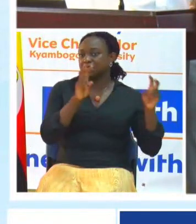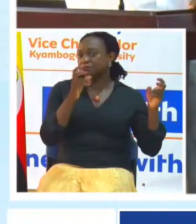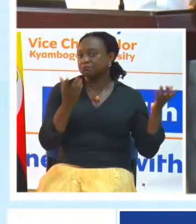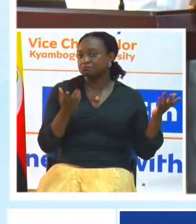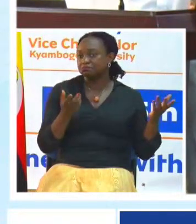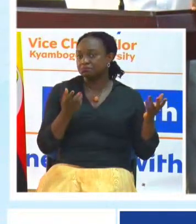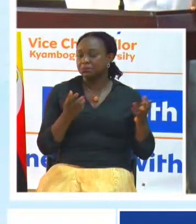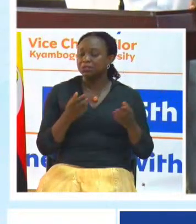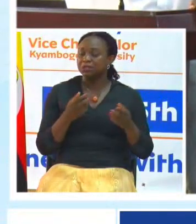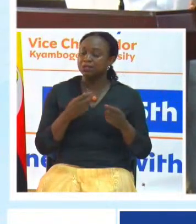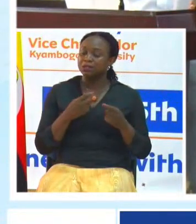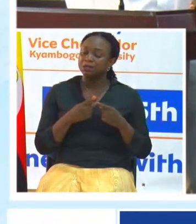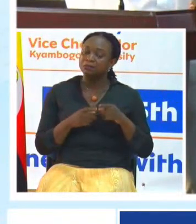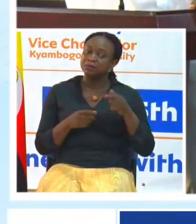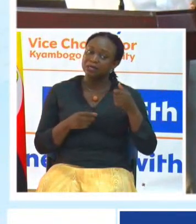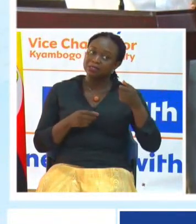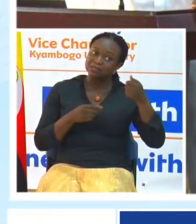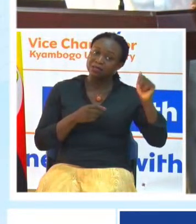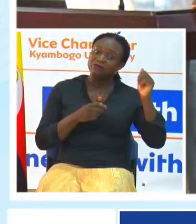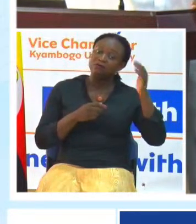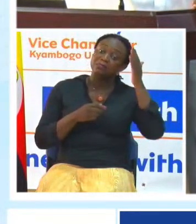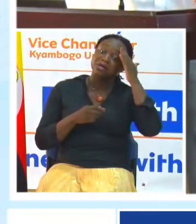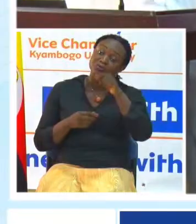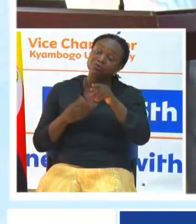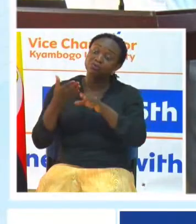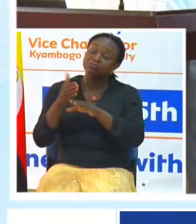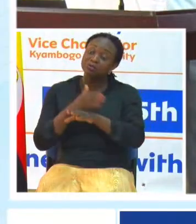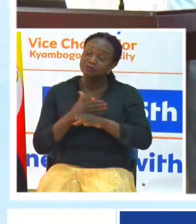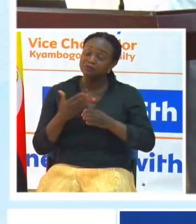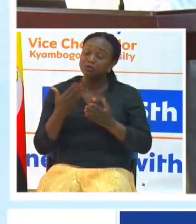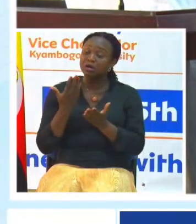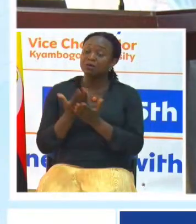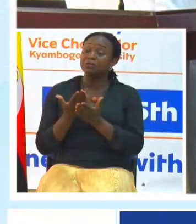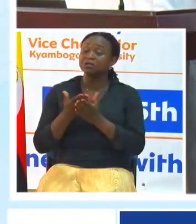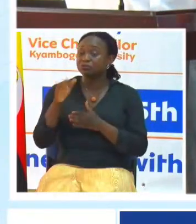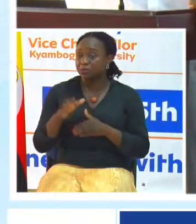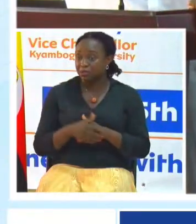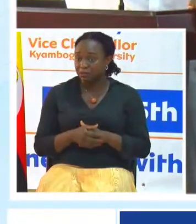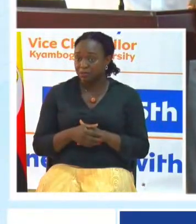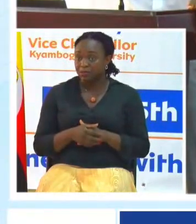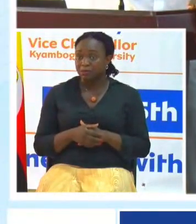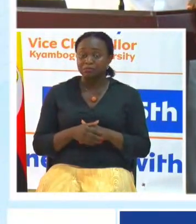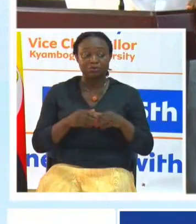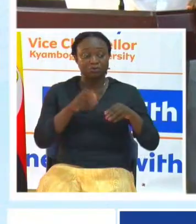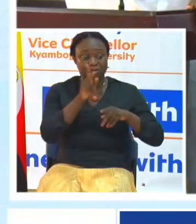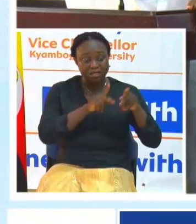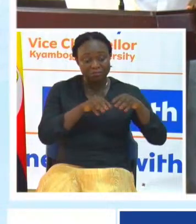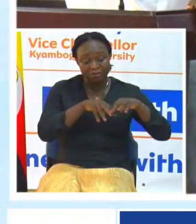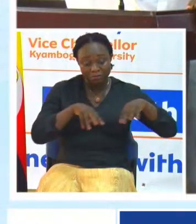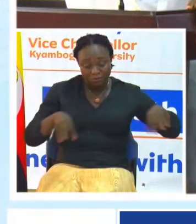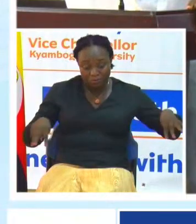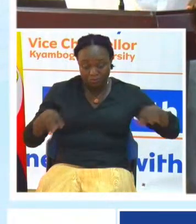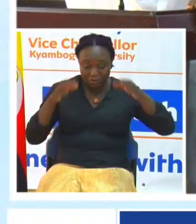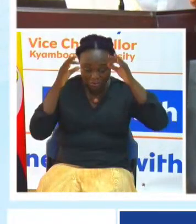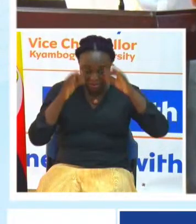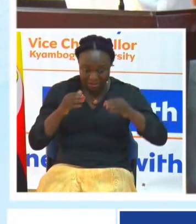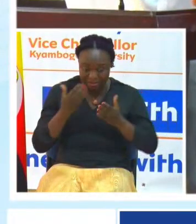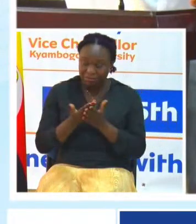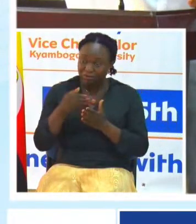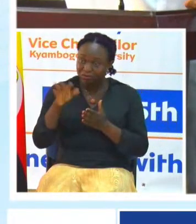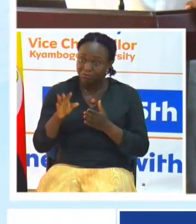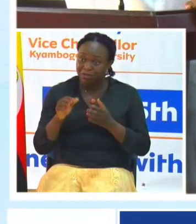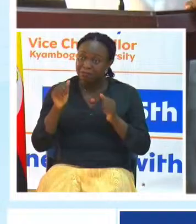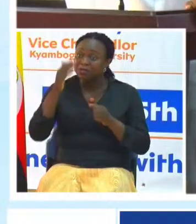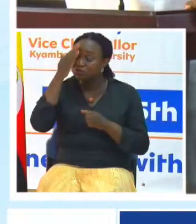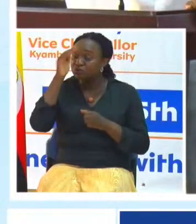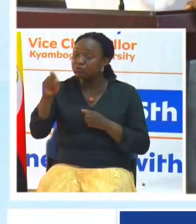mean they need to know you before they reach your application, because they are going to make an independent decision on your application. How do